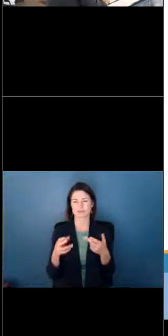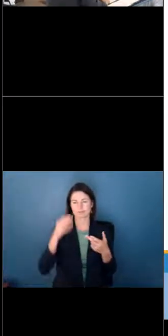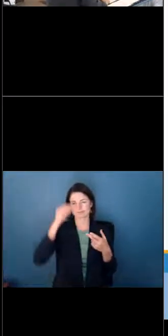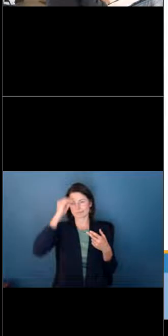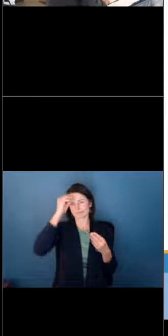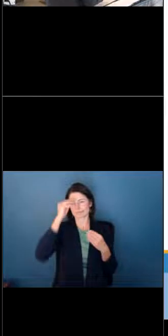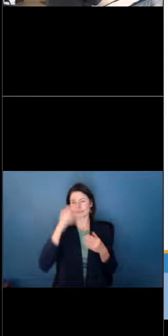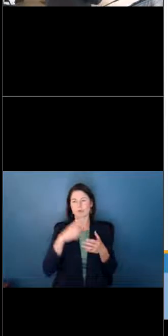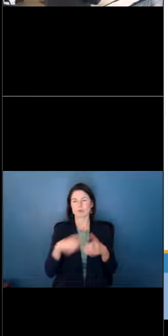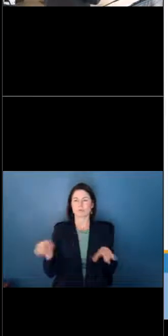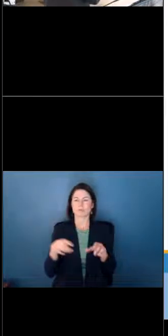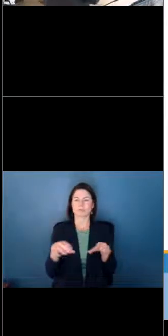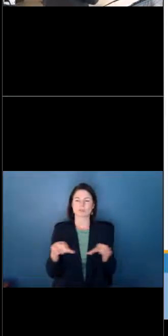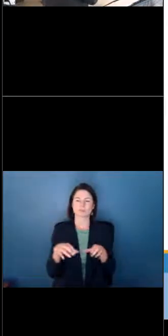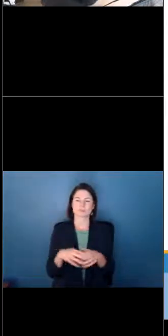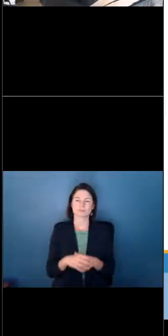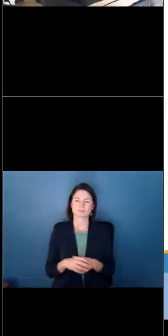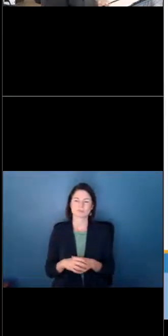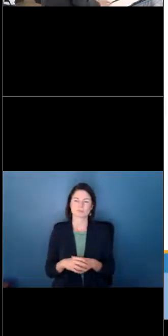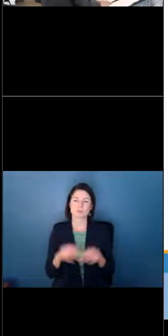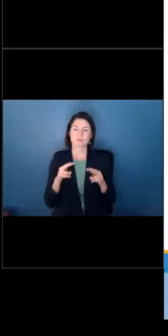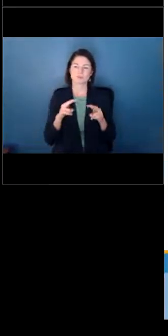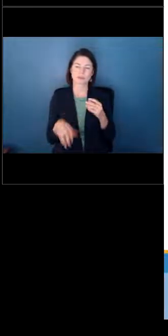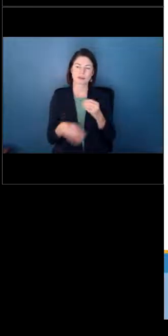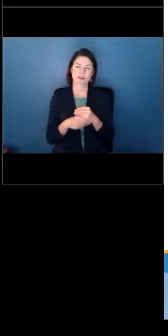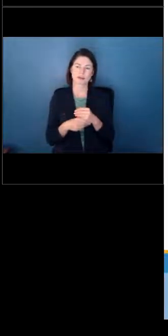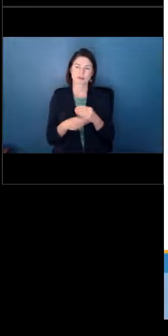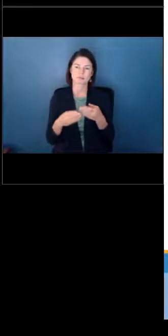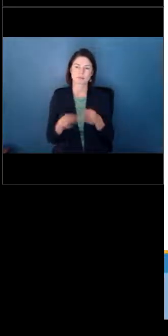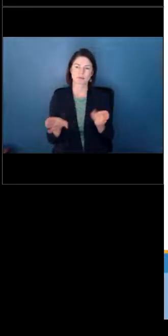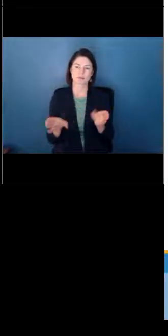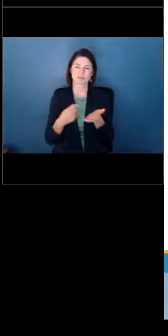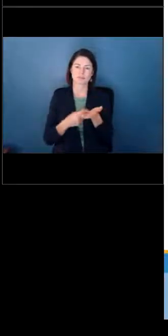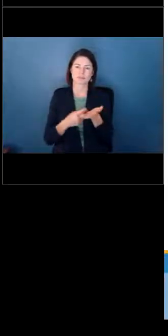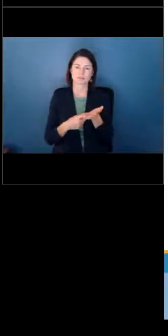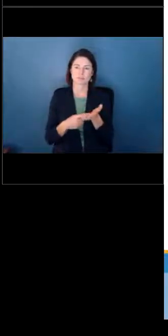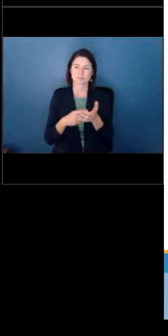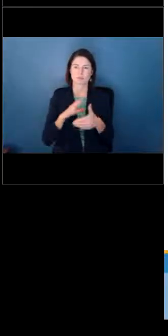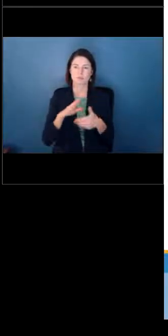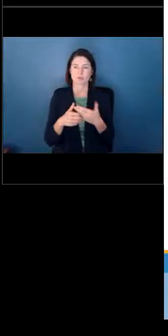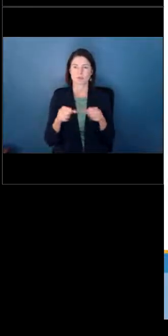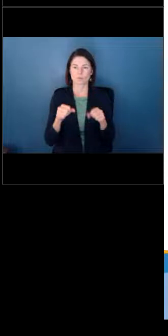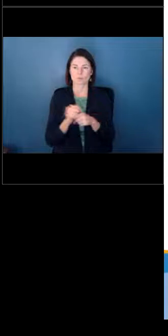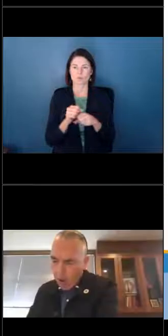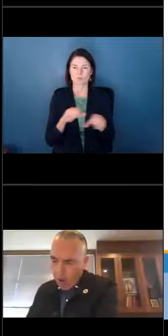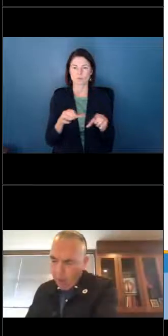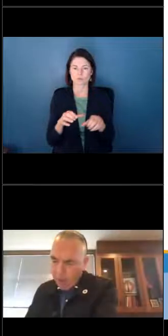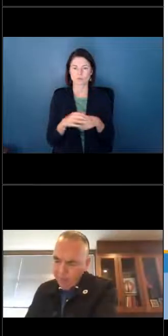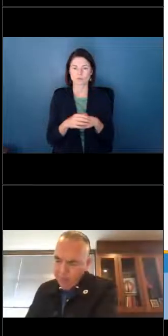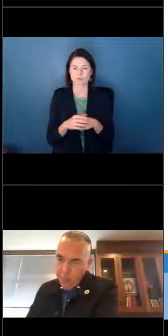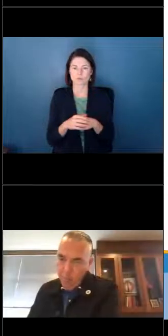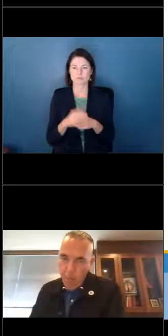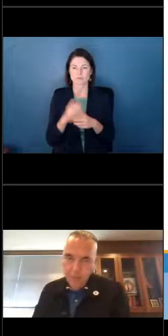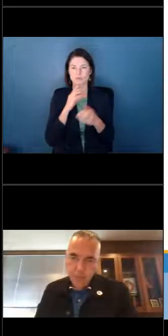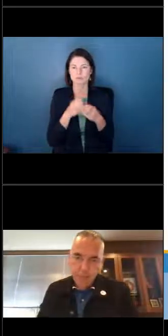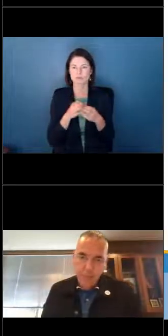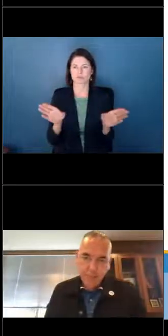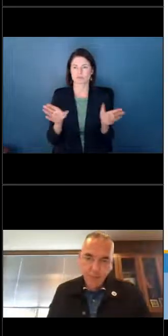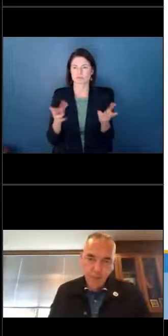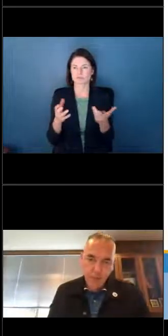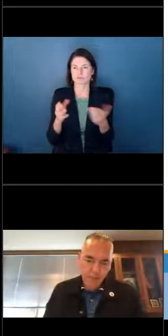broader engagement on all the other actions and the work happening across CAPTI at the joint meeting. But